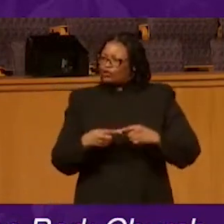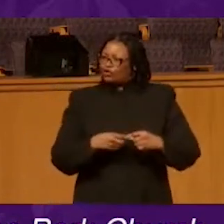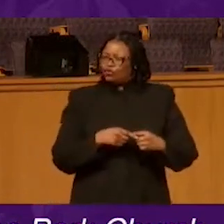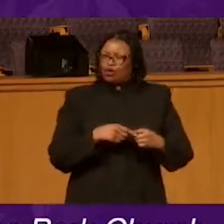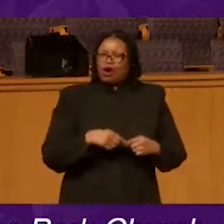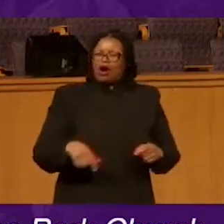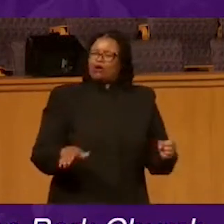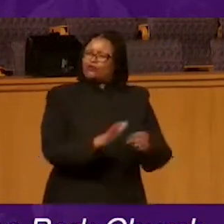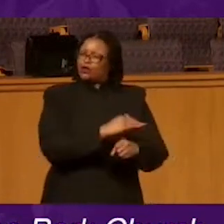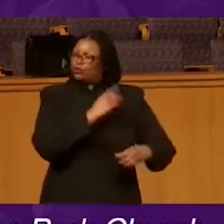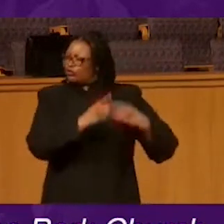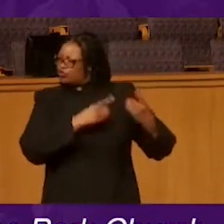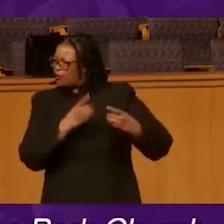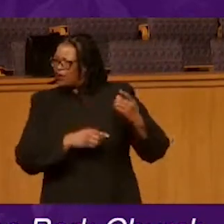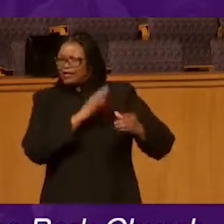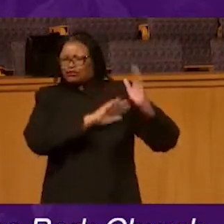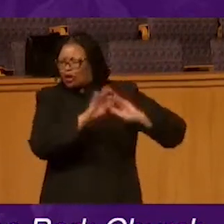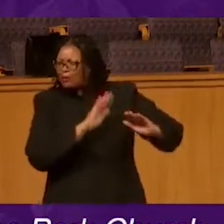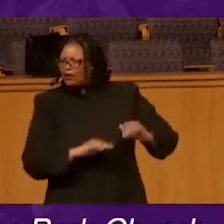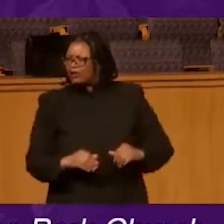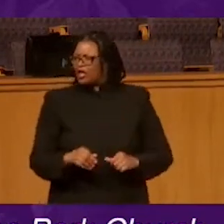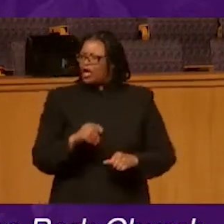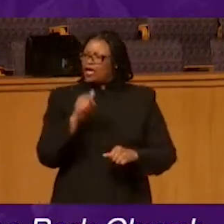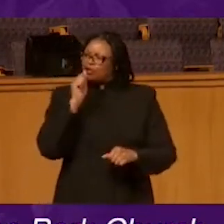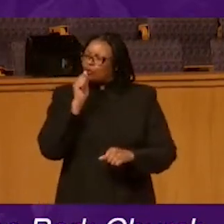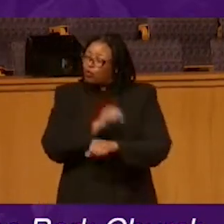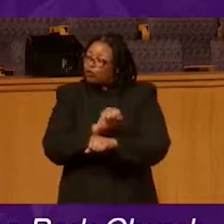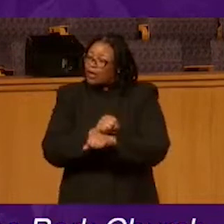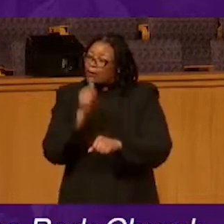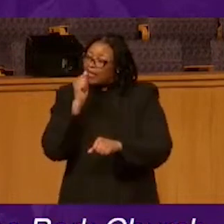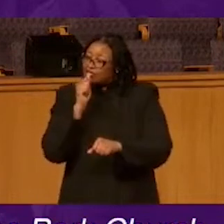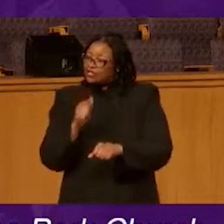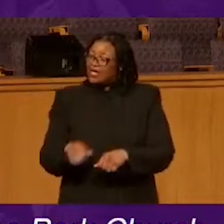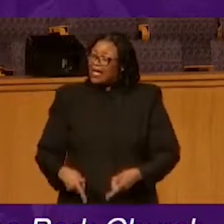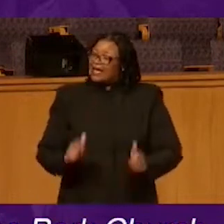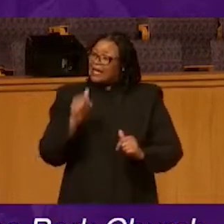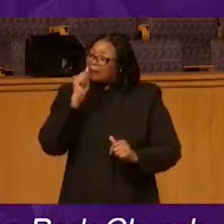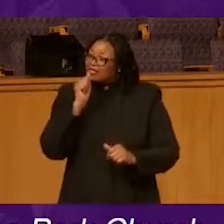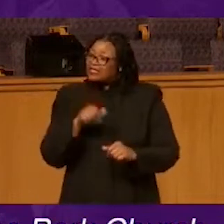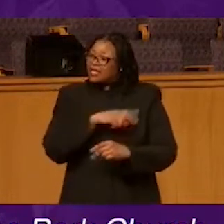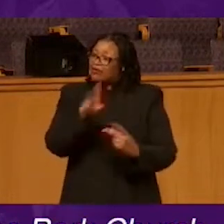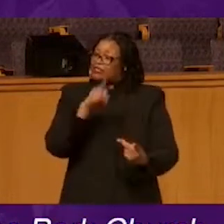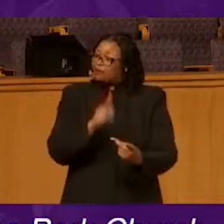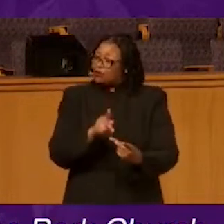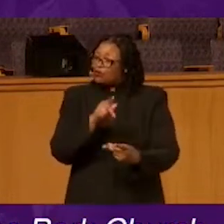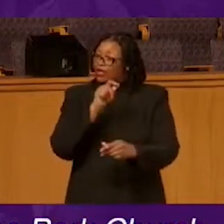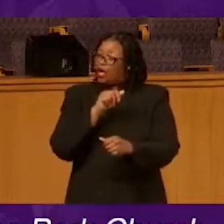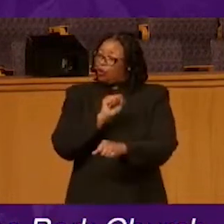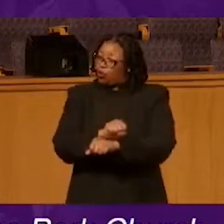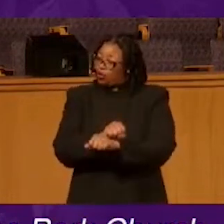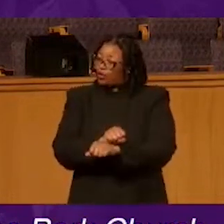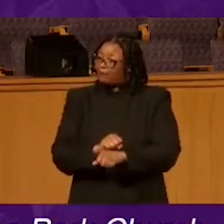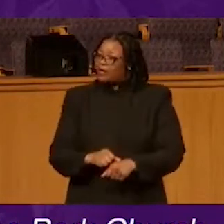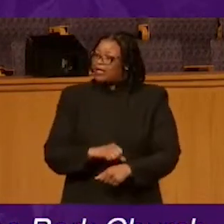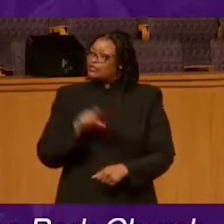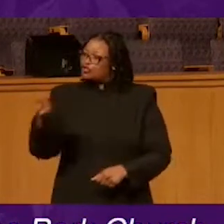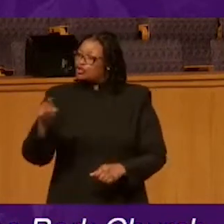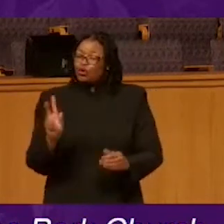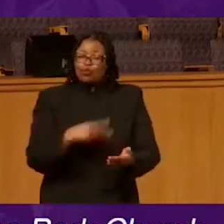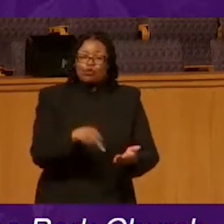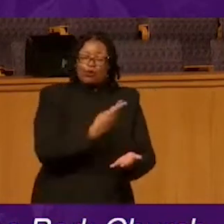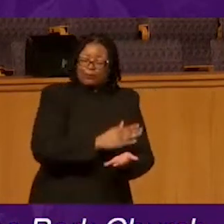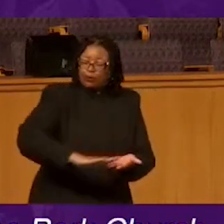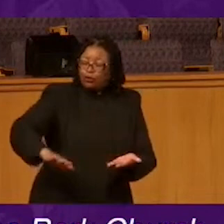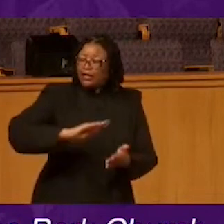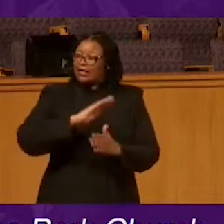that the trying of your faith works patience. But let patience have its perfect work, that you might be pure, and my God, thorough and